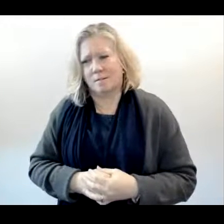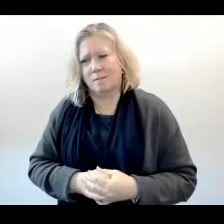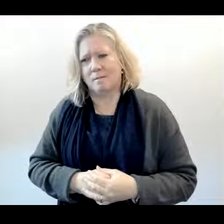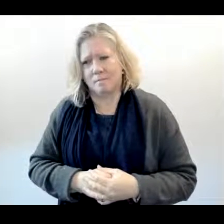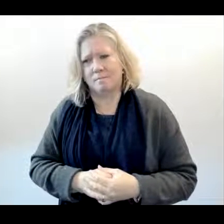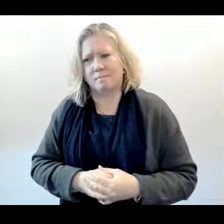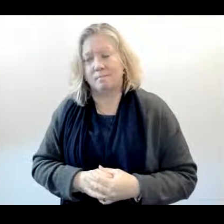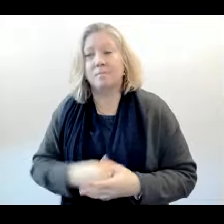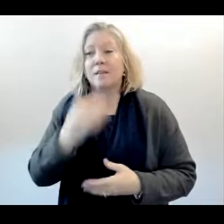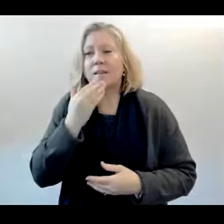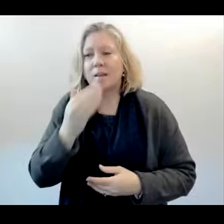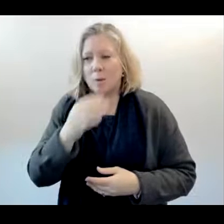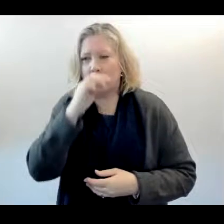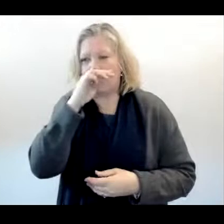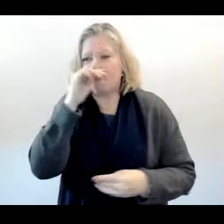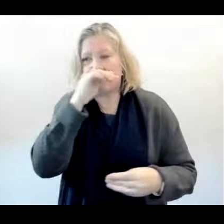Thank you, Councilman.